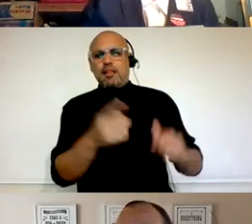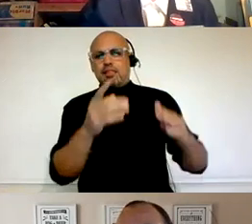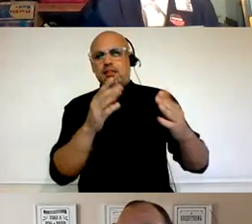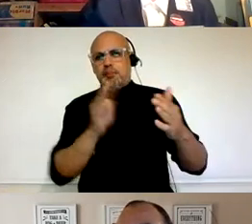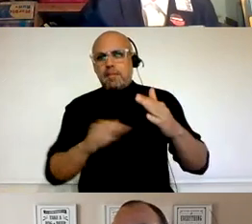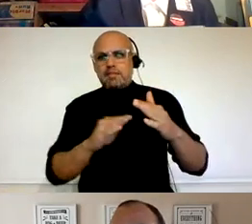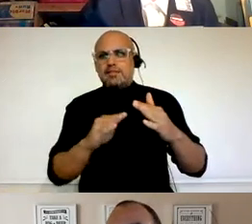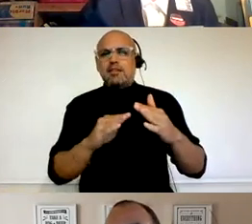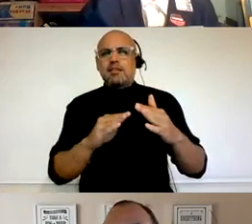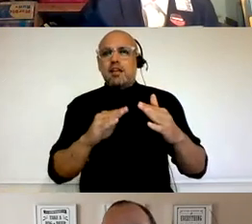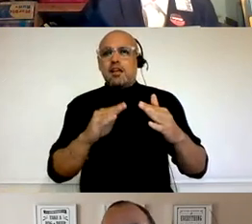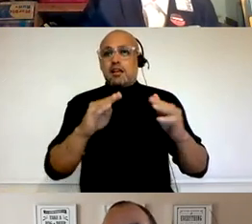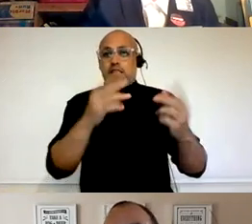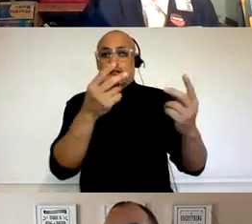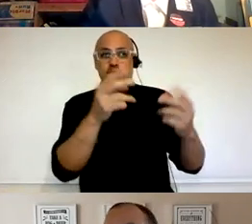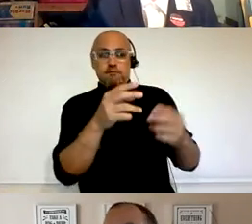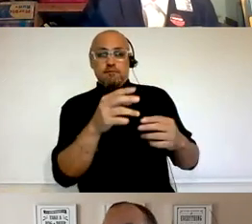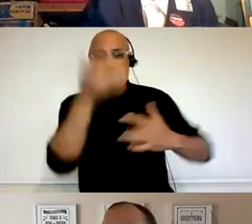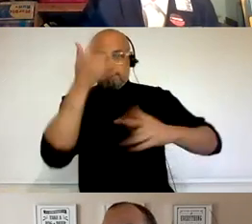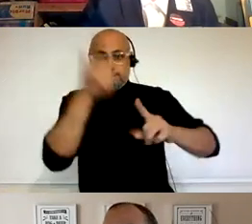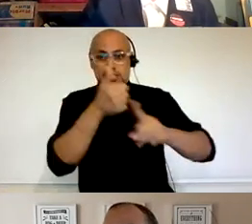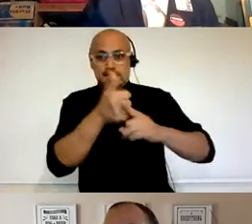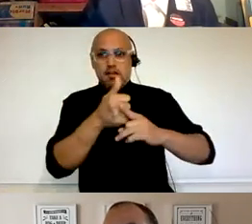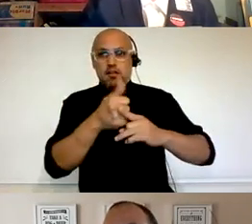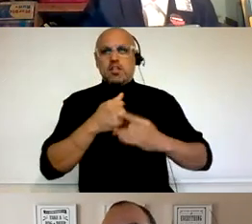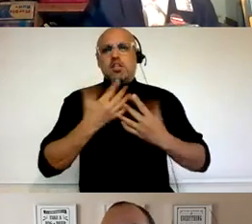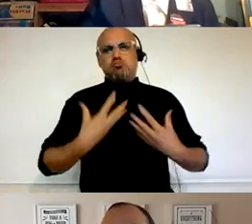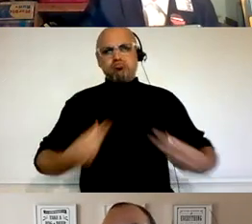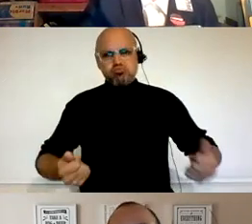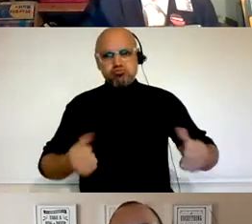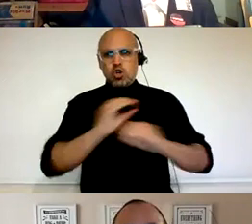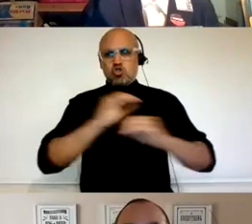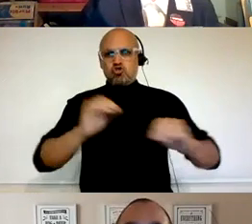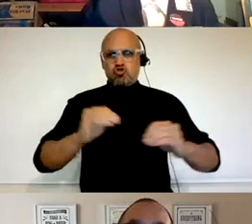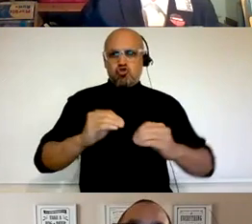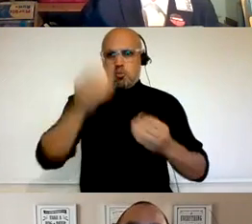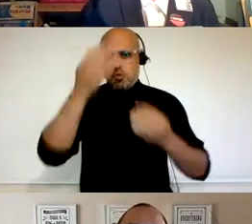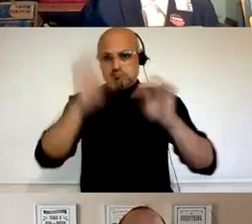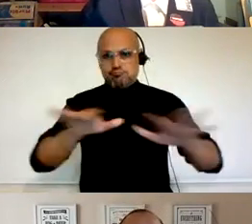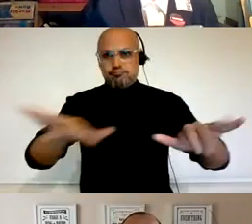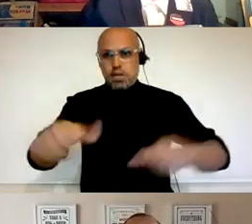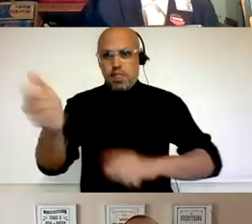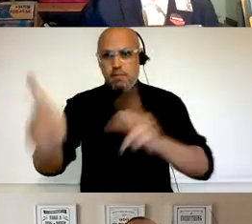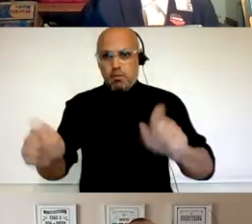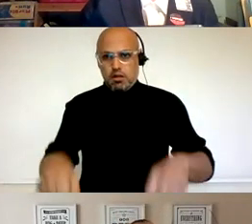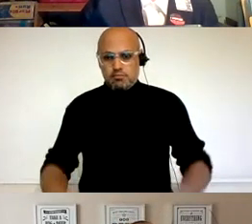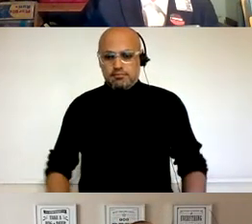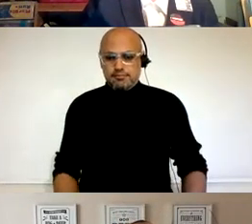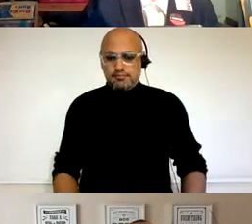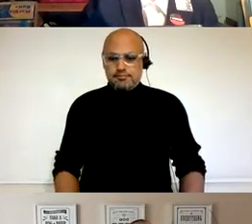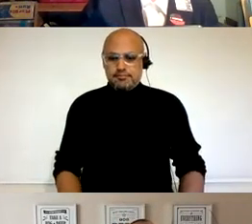all intents and purposes, the virus has run its course and therefore is no longer contagious. Next slide.